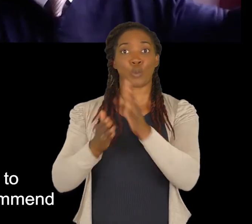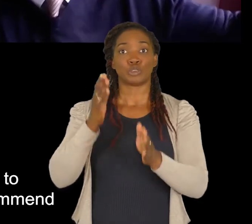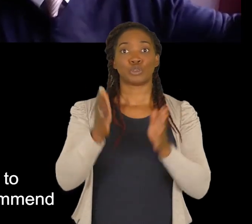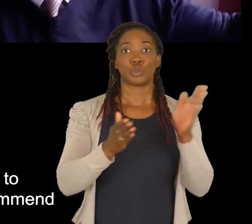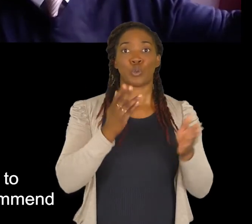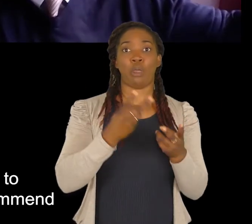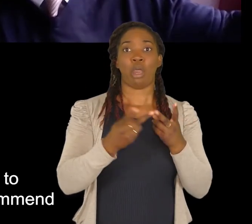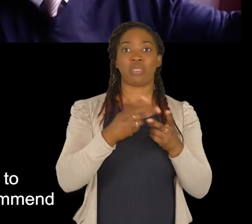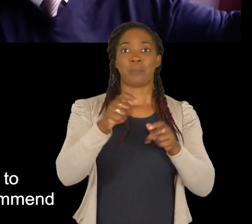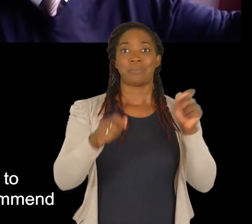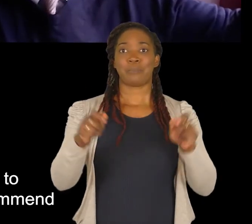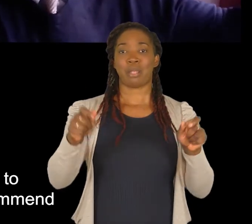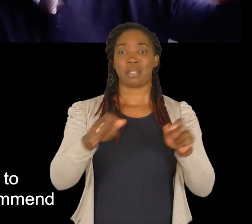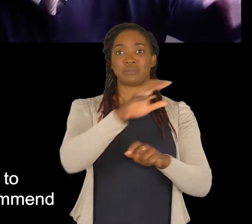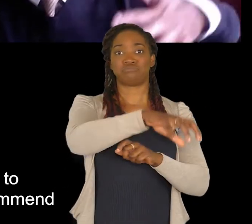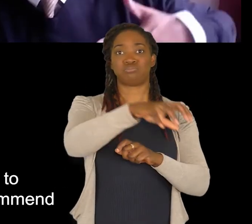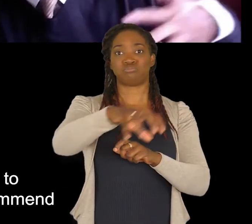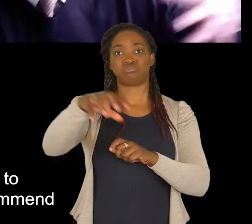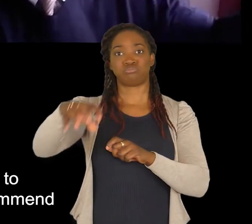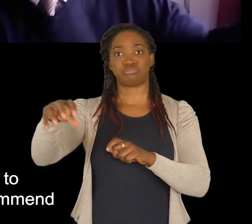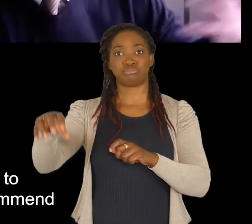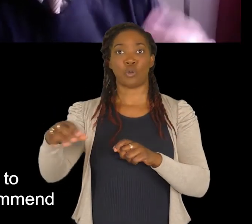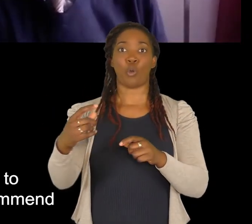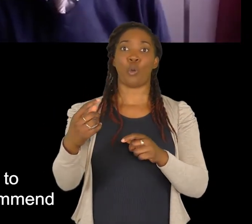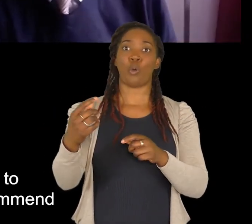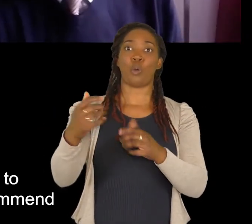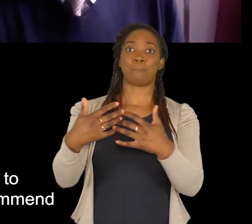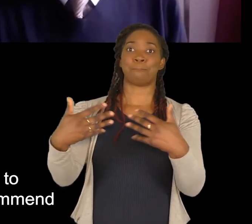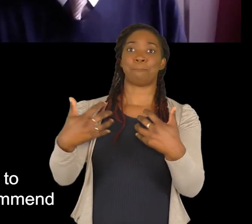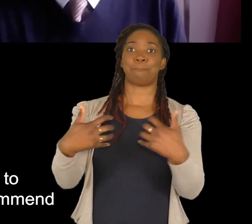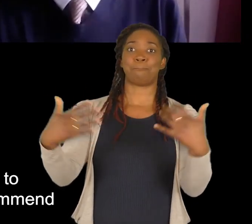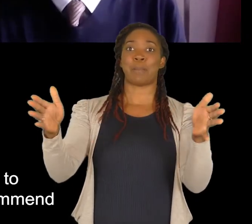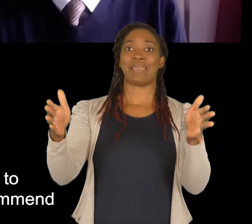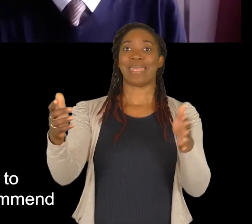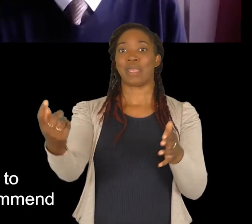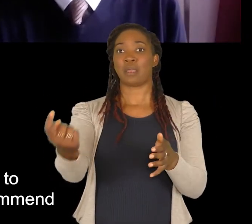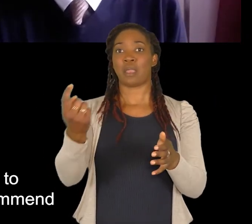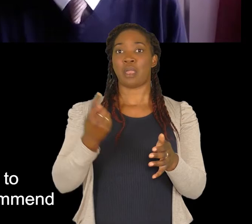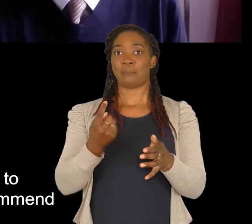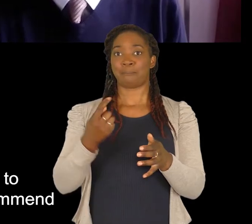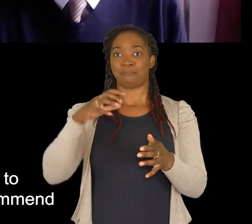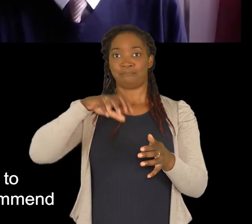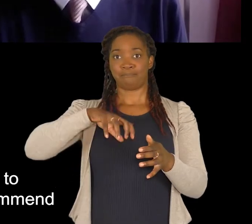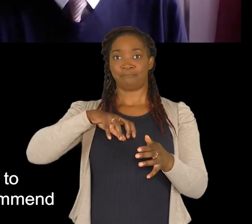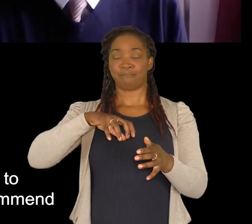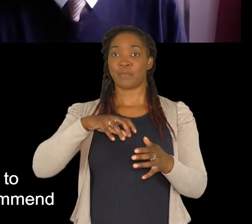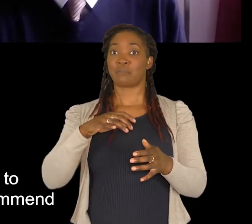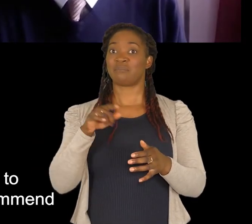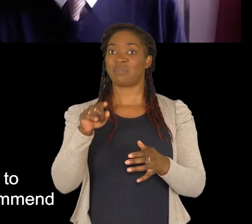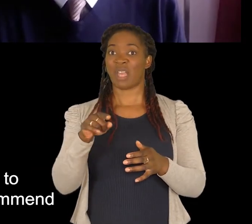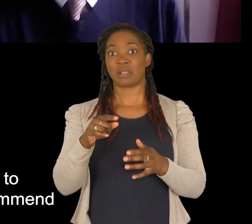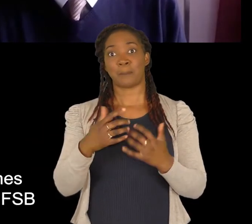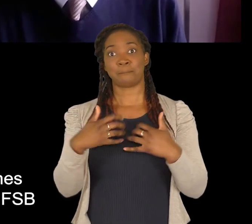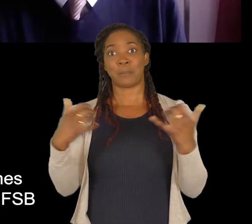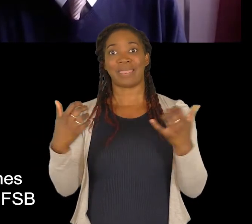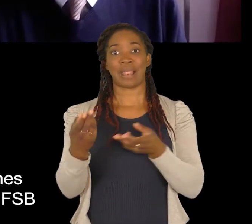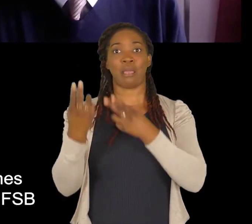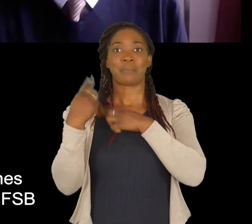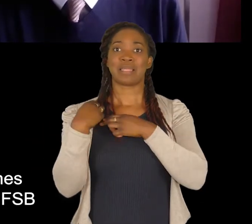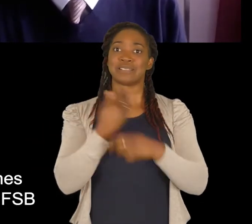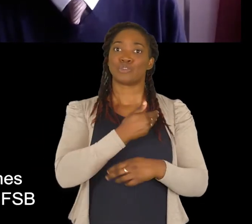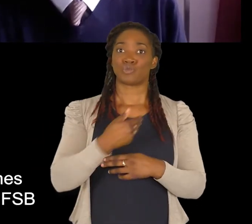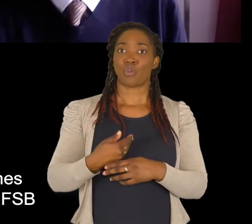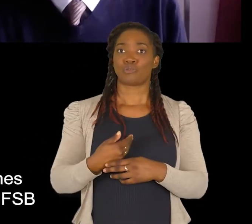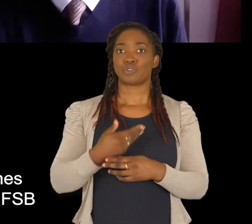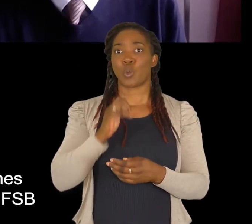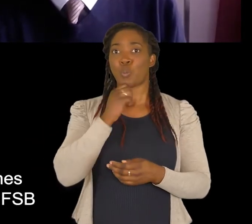premises, public liability insurance, or someone's coming to your premises, things like that. So that's really what I would recommend there, Rosa. There are